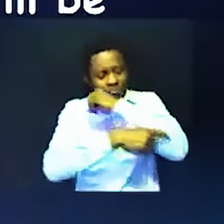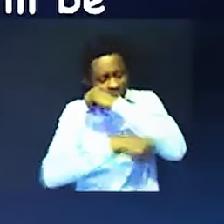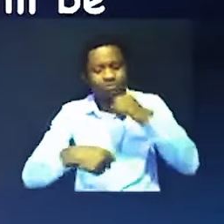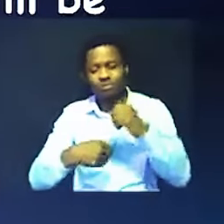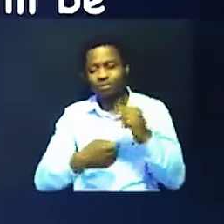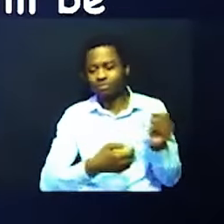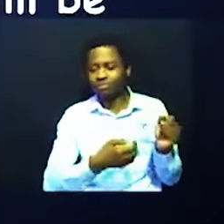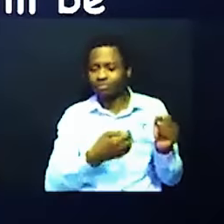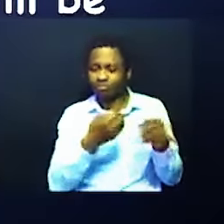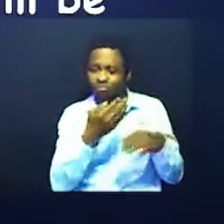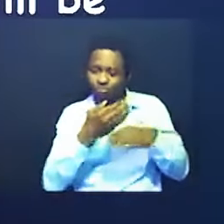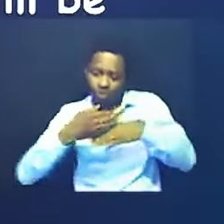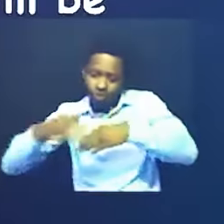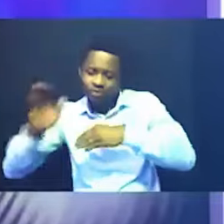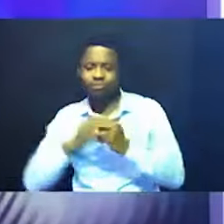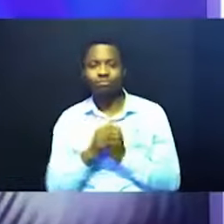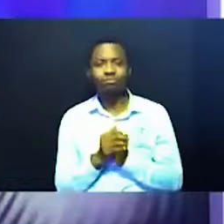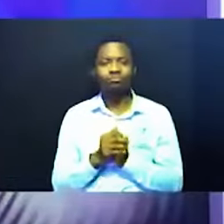Ecclesiastes